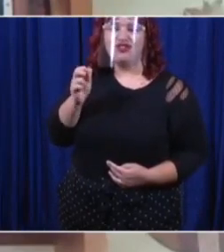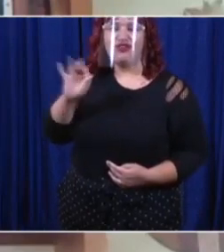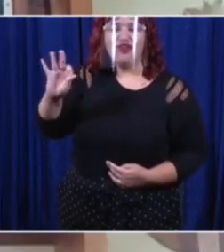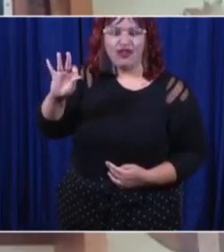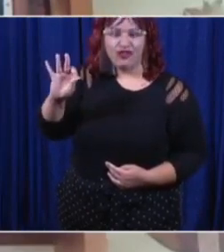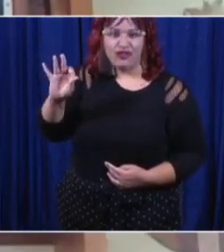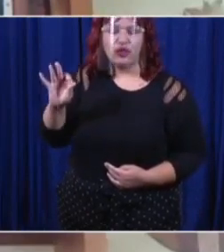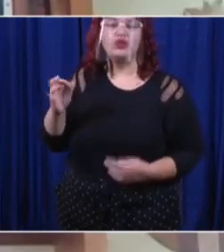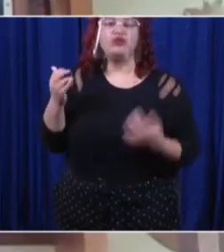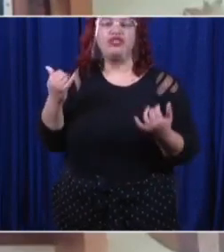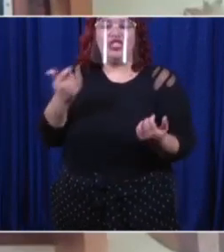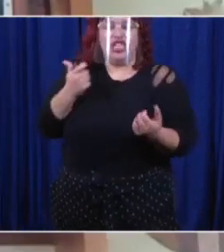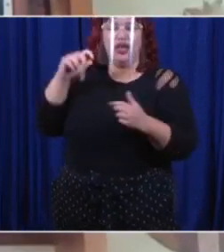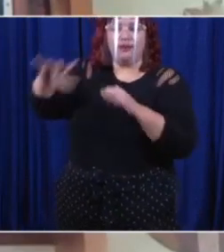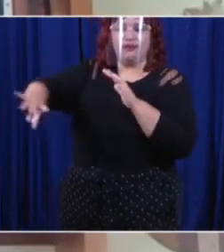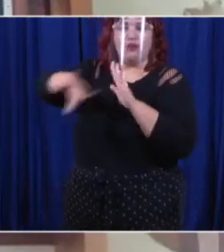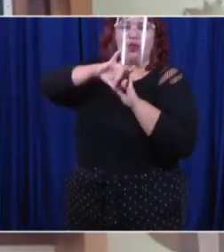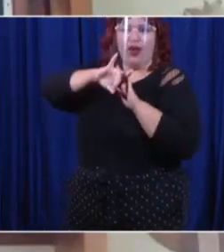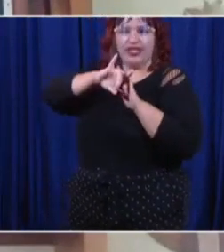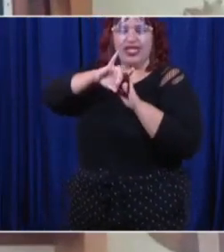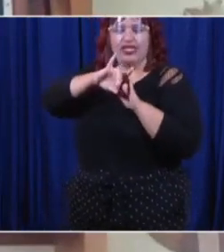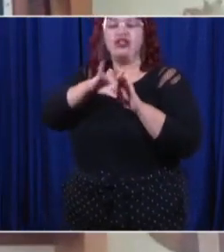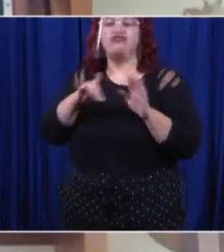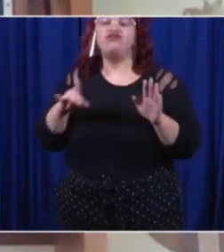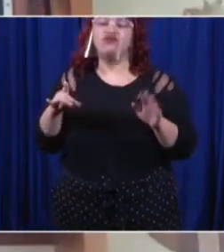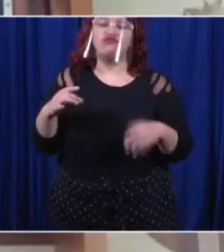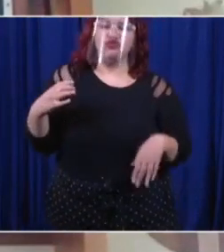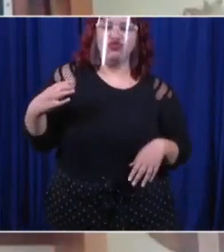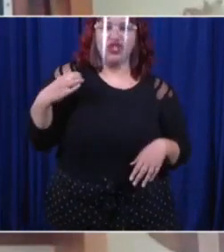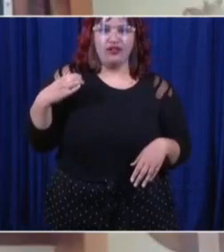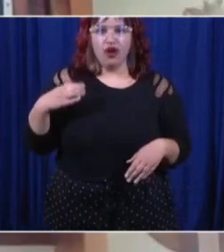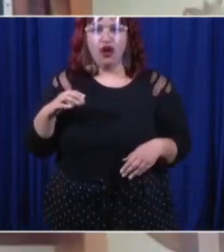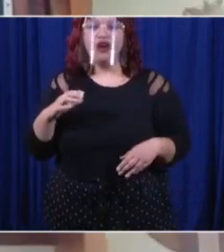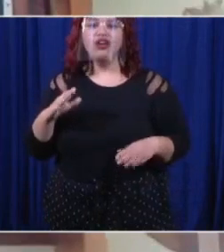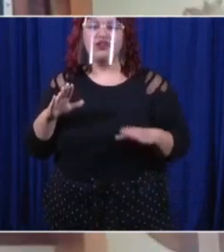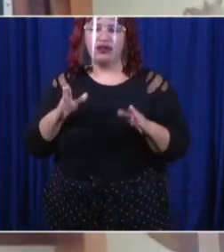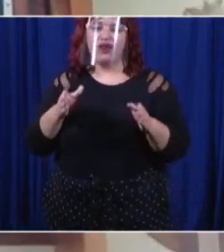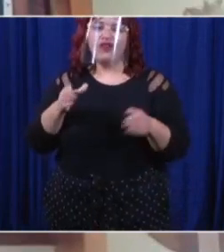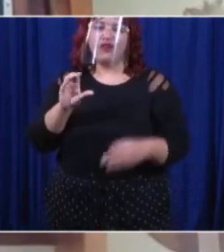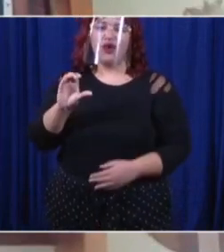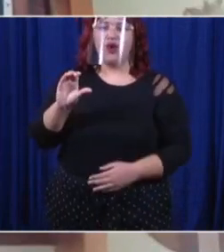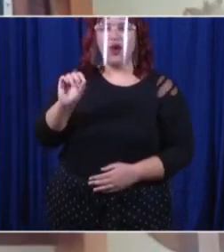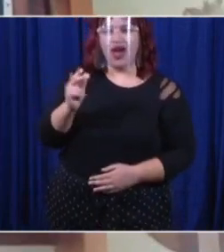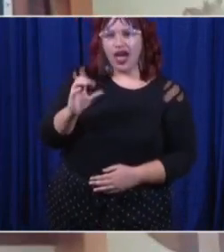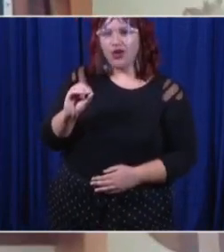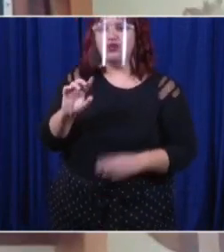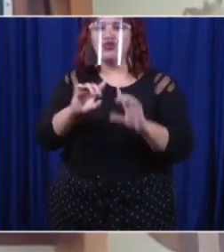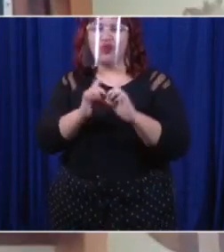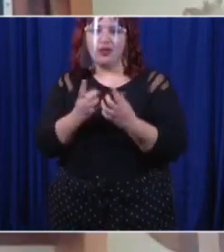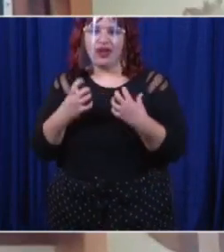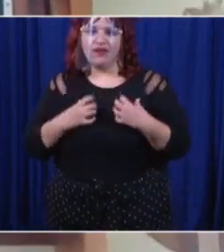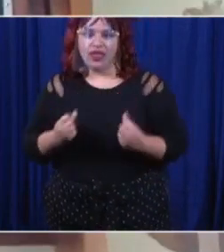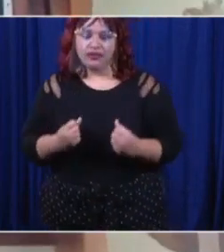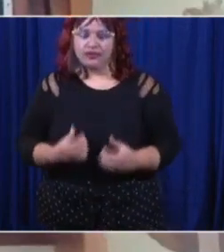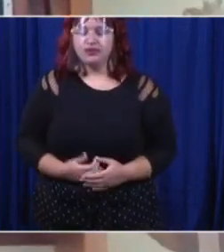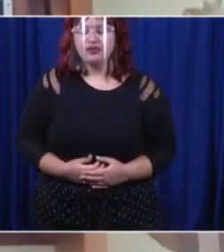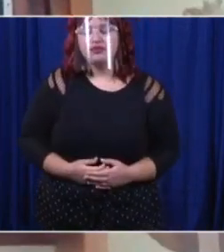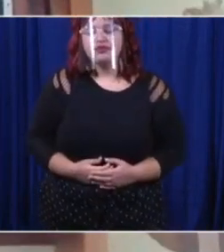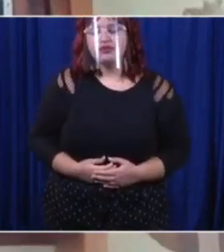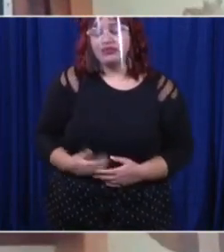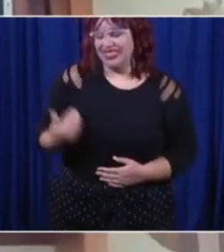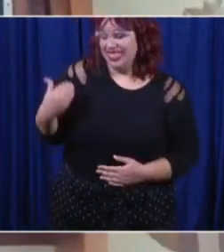spent considerable time not only talking with them, but also talking with other more